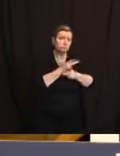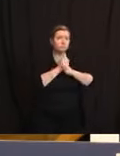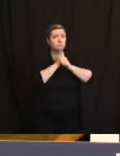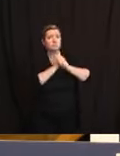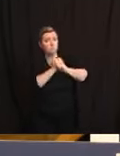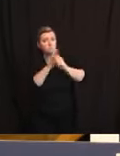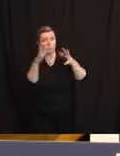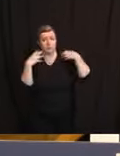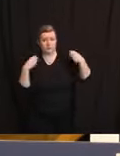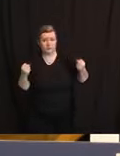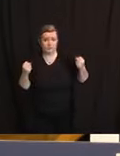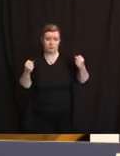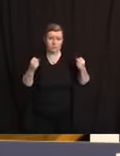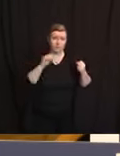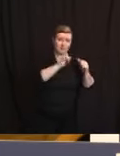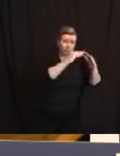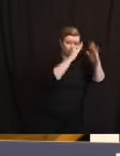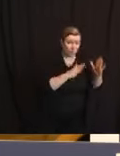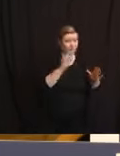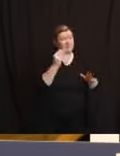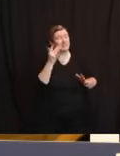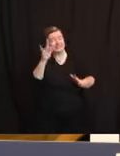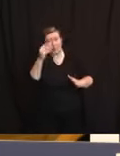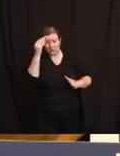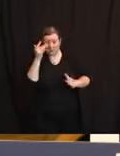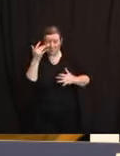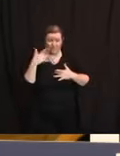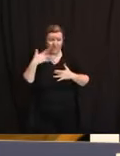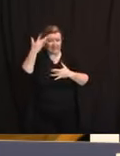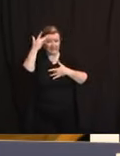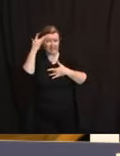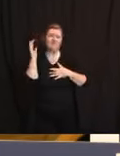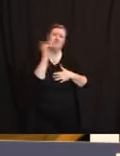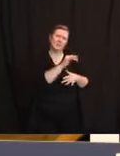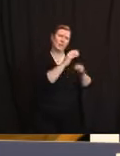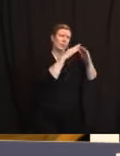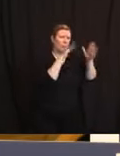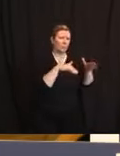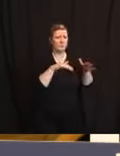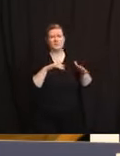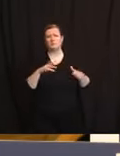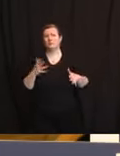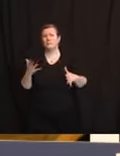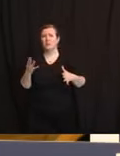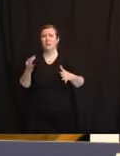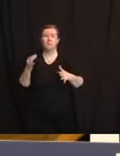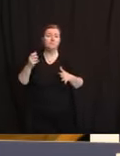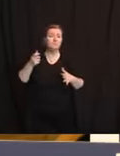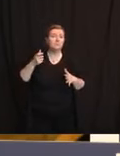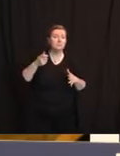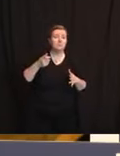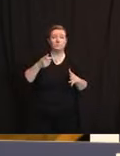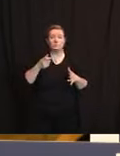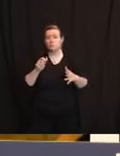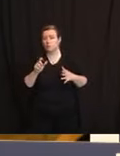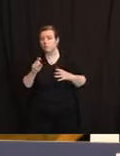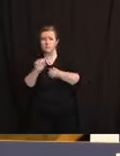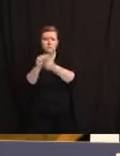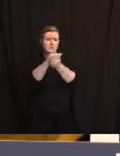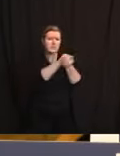health. Stay home when you're sick, clean and disinfect frequently touched surfaces, cover your mouth and nose